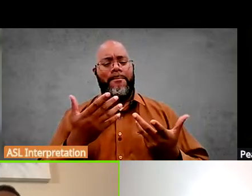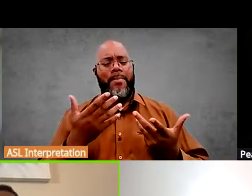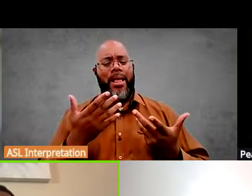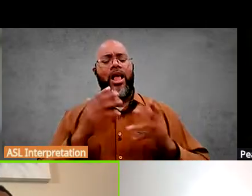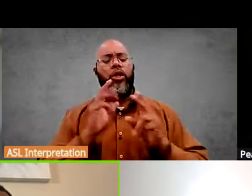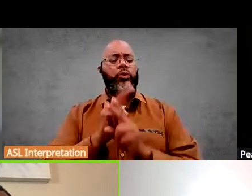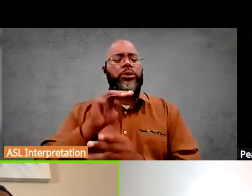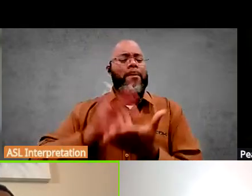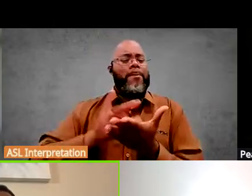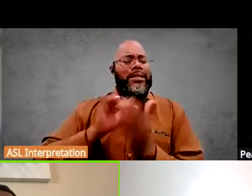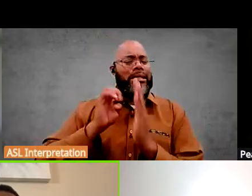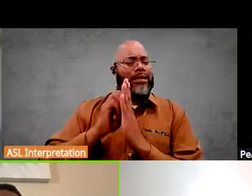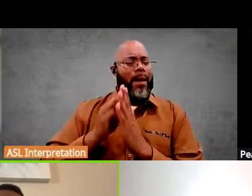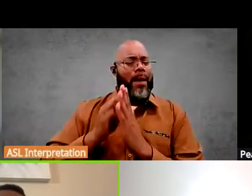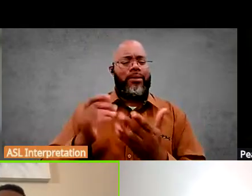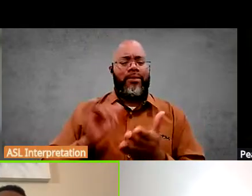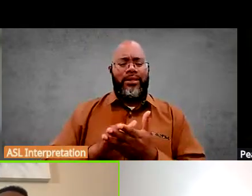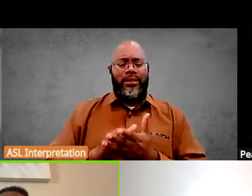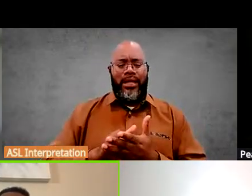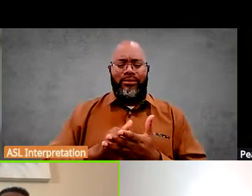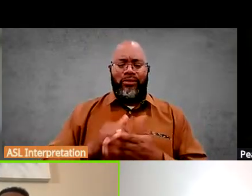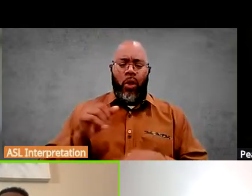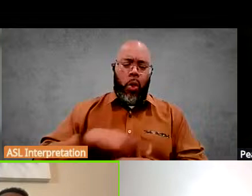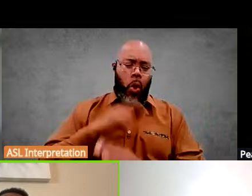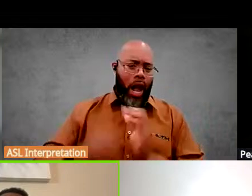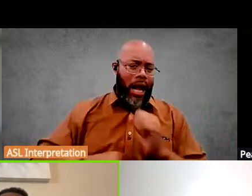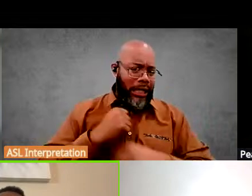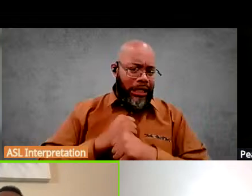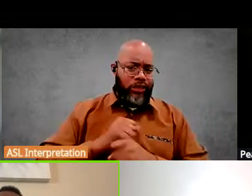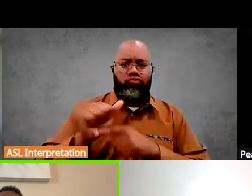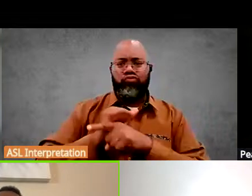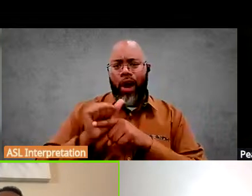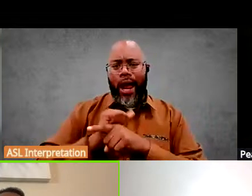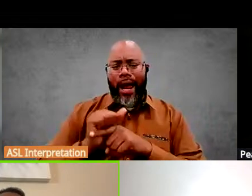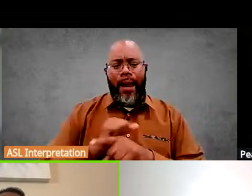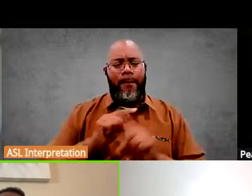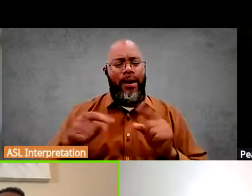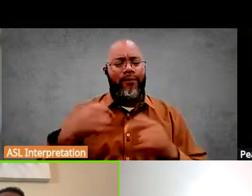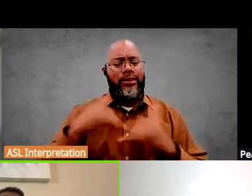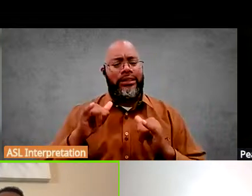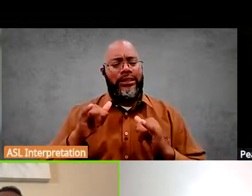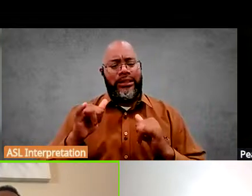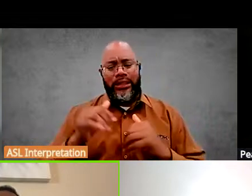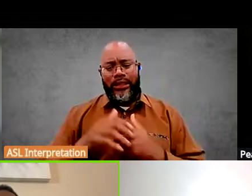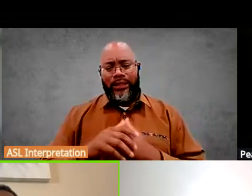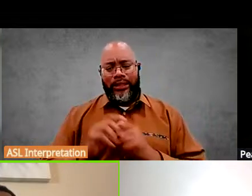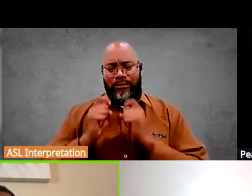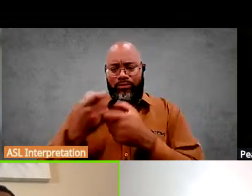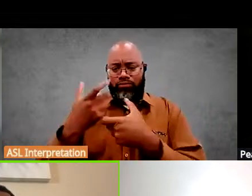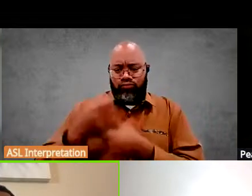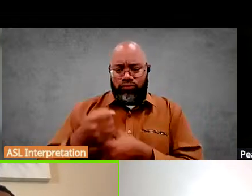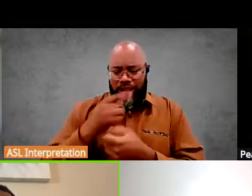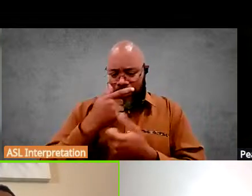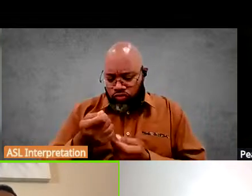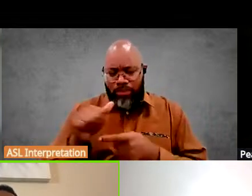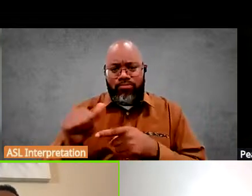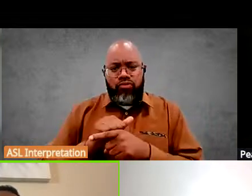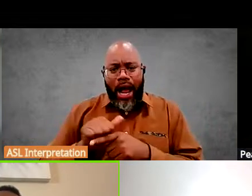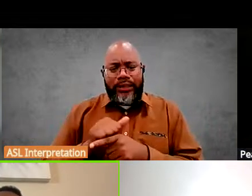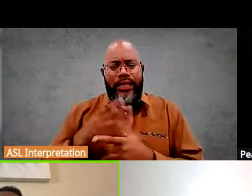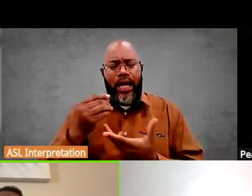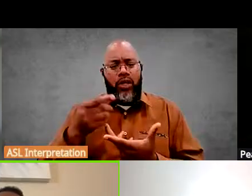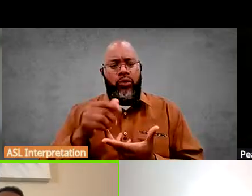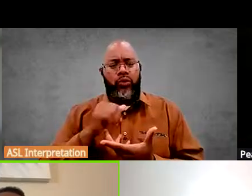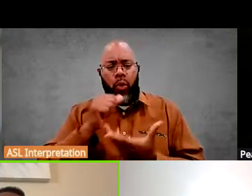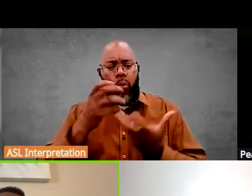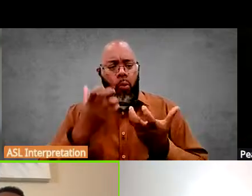as an example, is the long years of training, right? But if you're still interested in practicing and you don't want